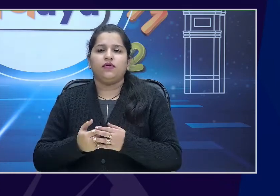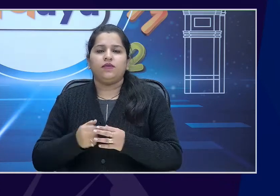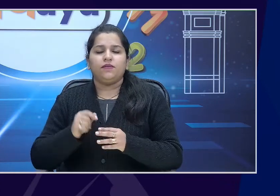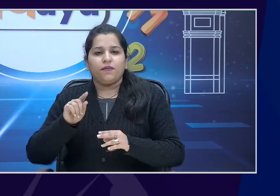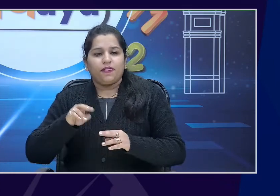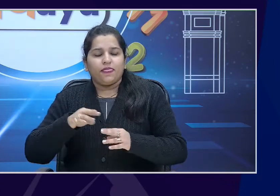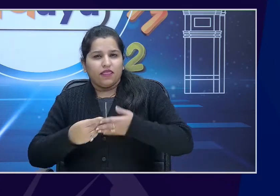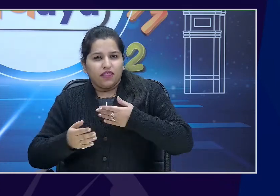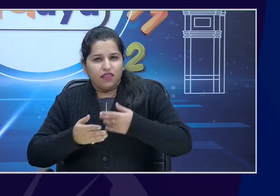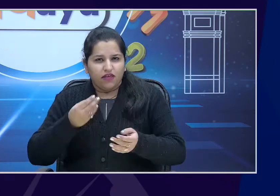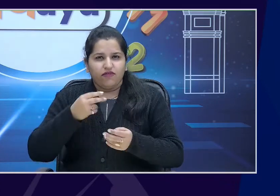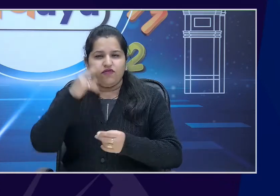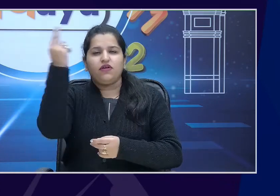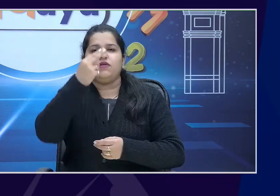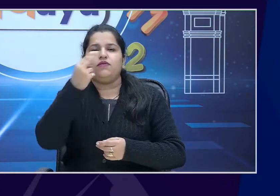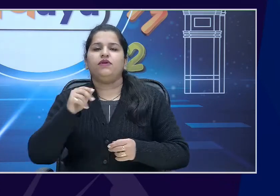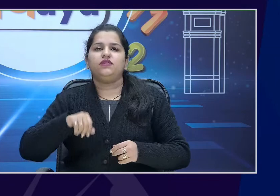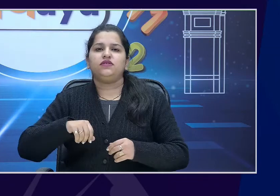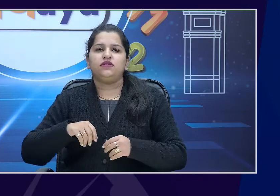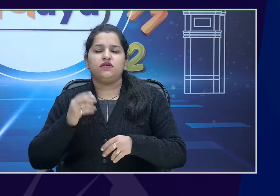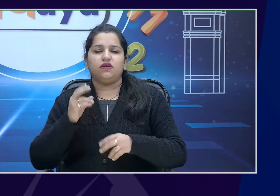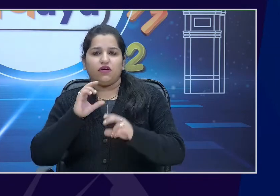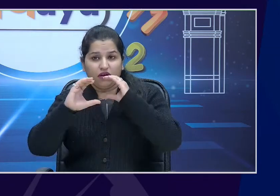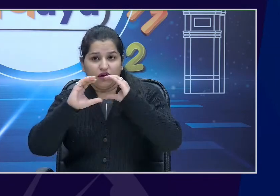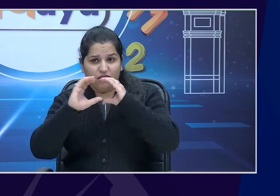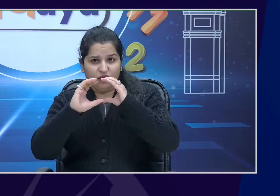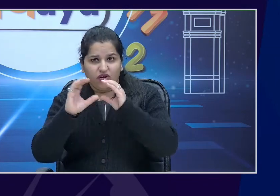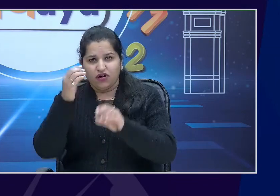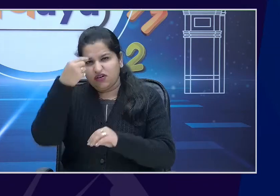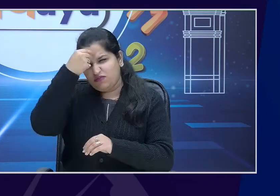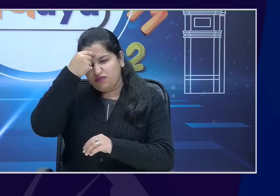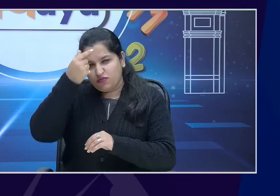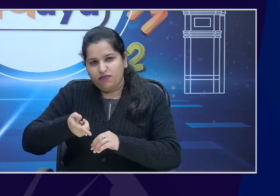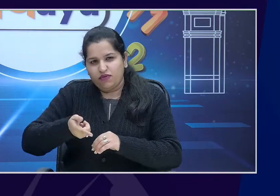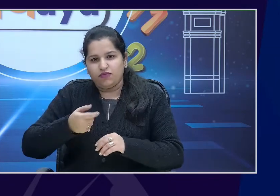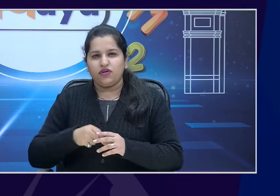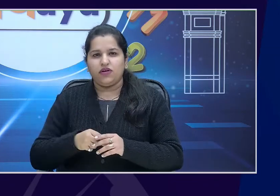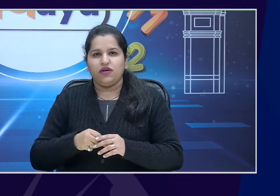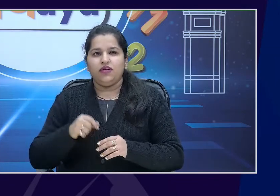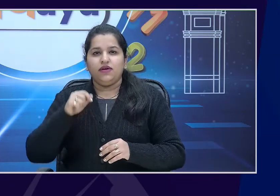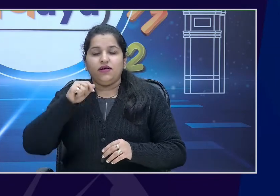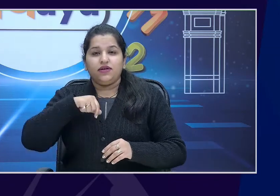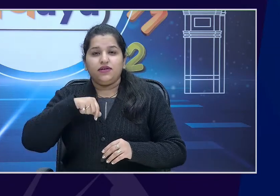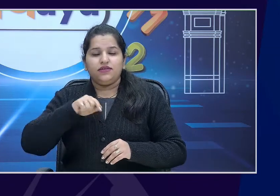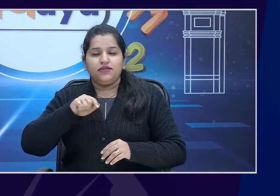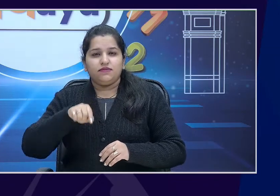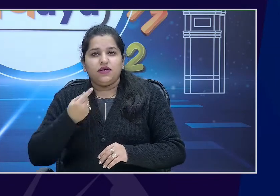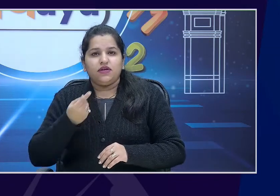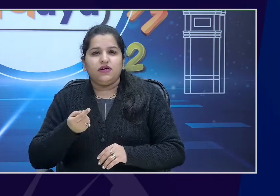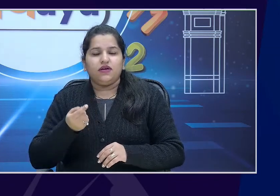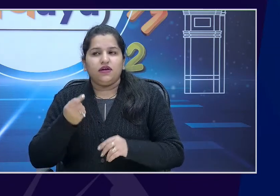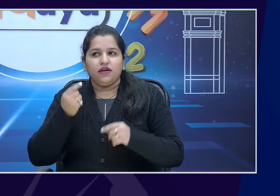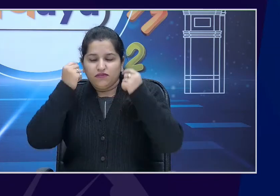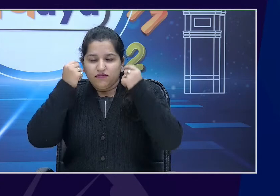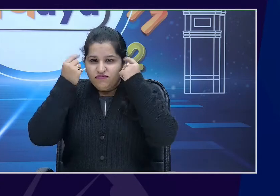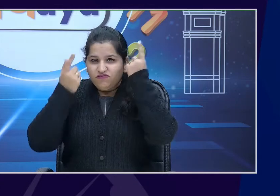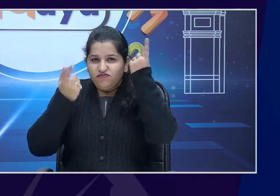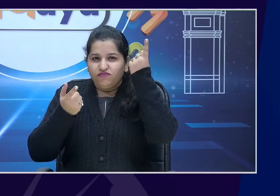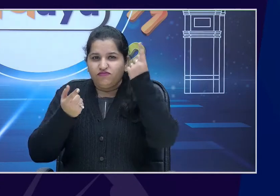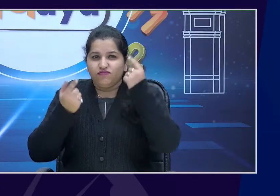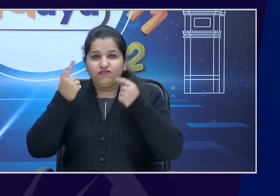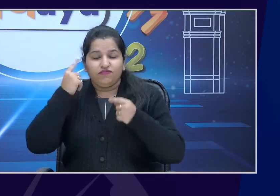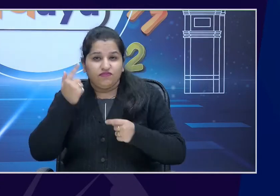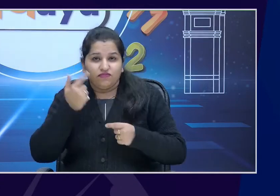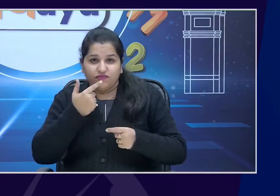autistic features. They will not be able to communicate. They will not be able to communicate in sentences. They will not be able